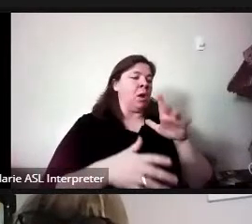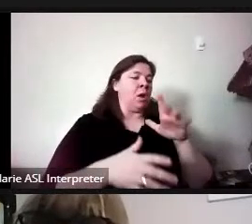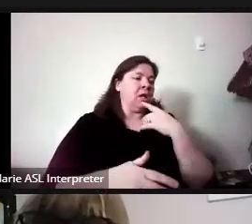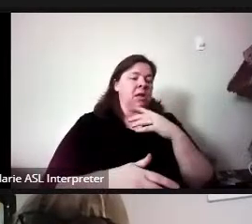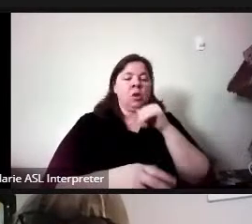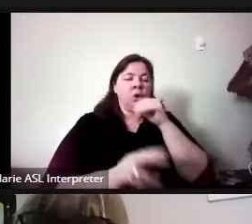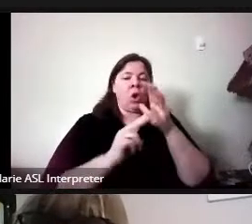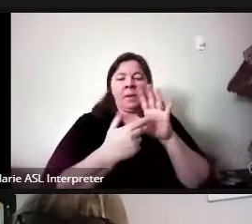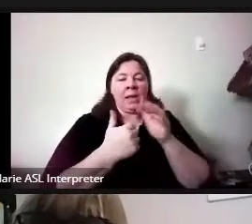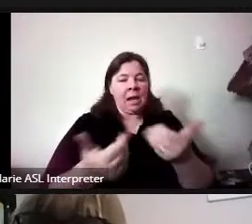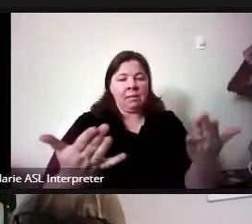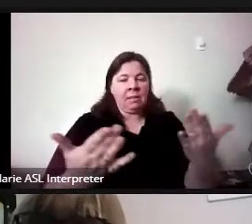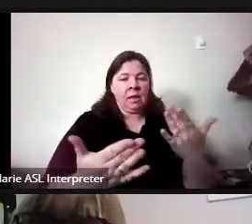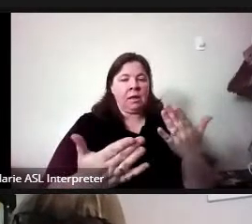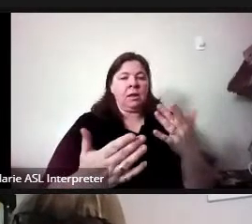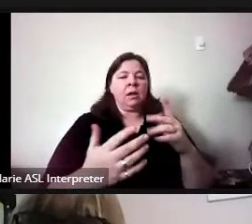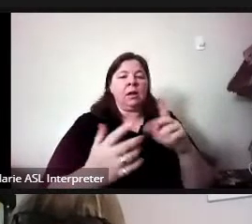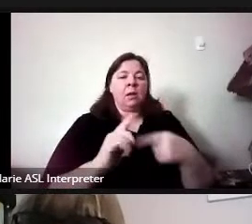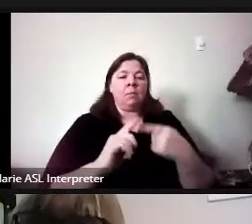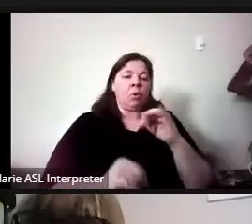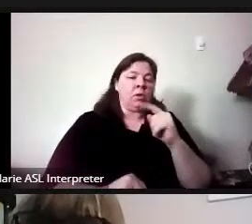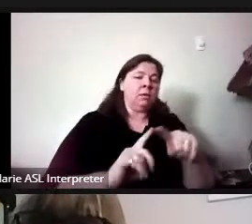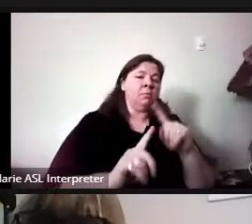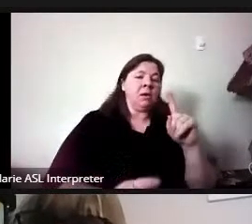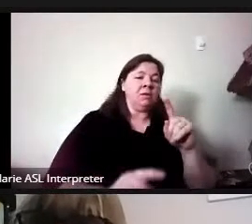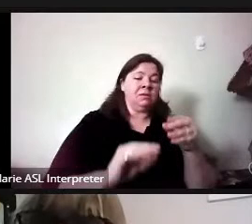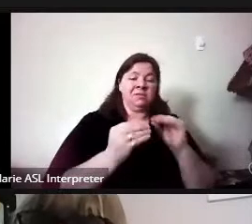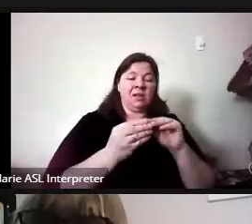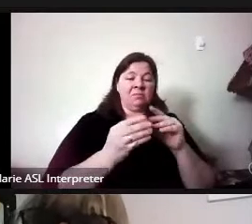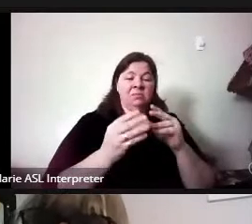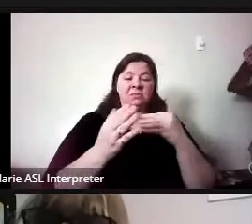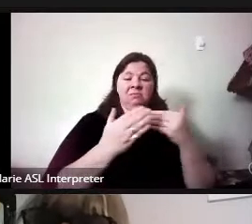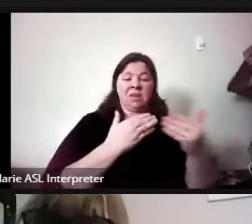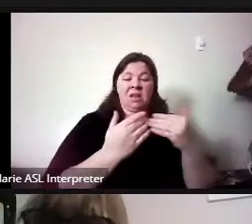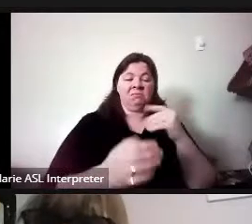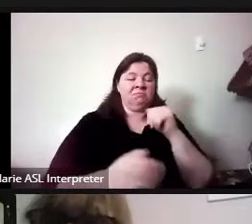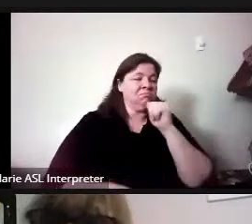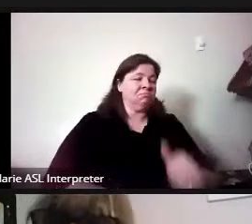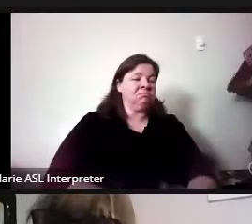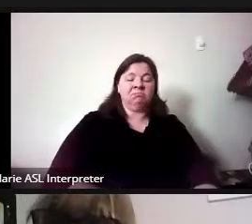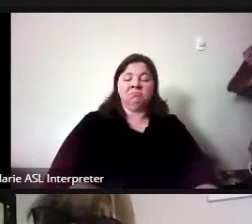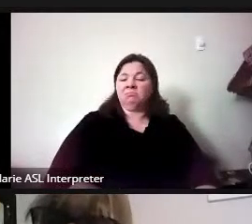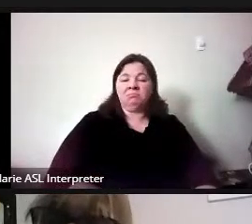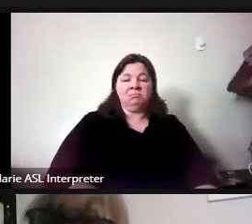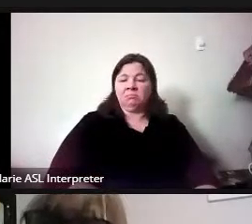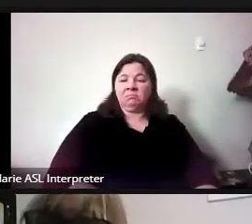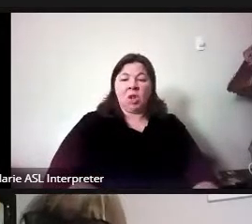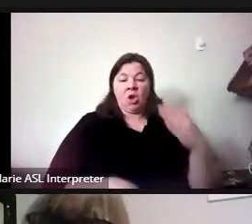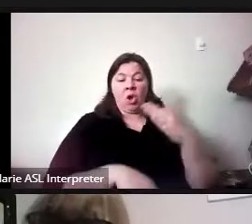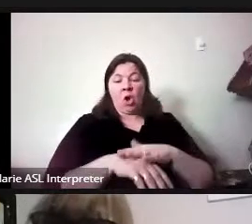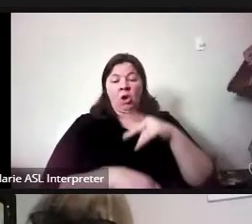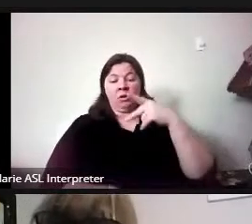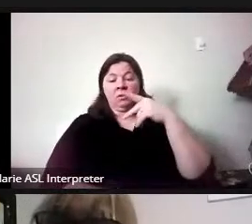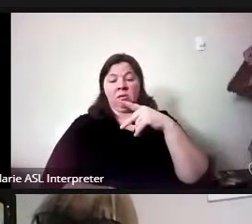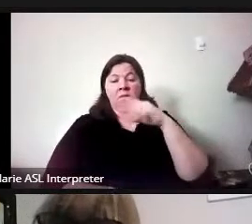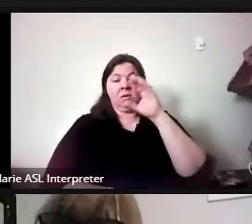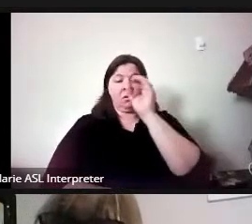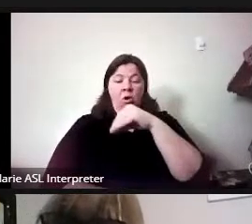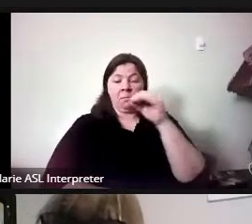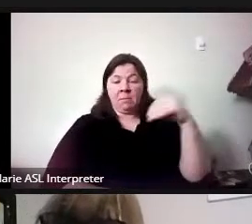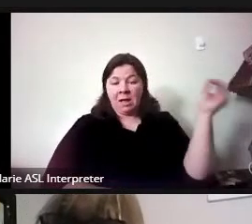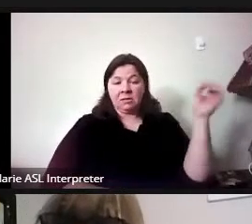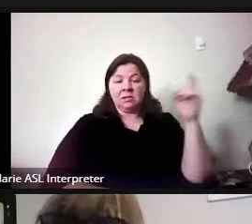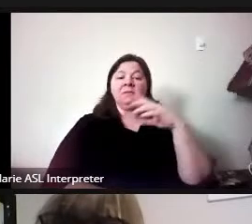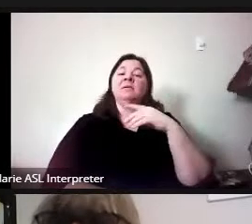and they don't mean anything, but they really don't where Onpassive is concerned. as Mike Ellis loves to